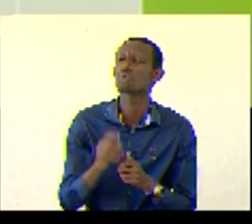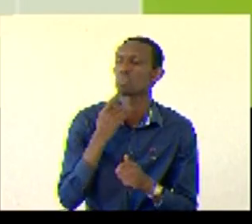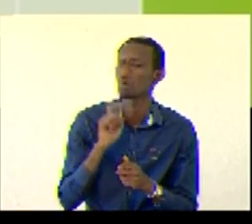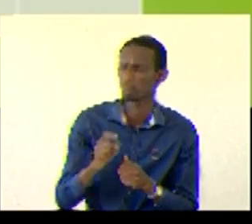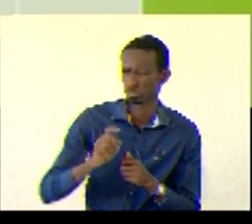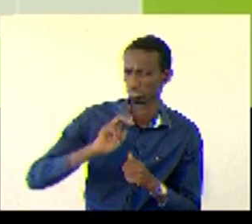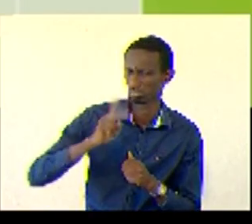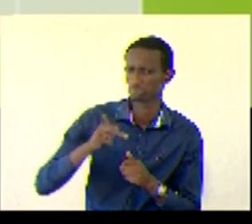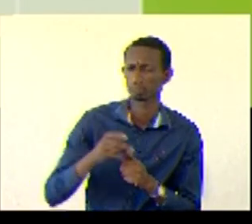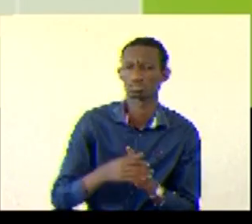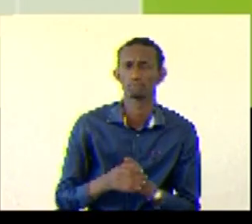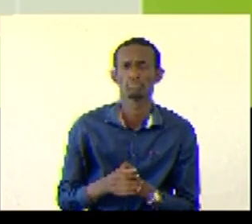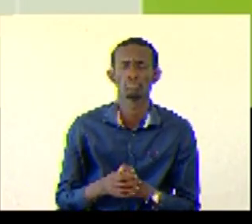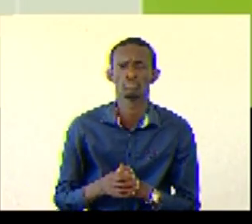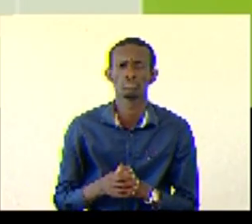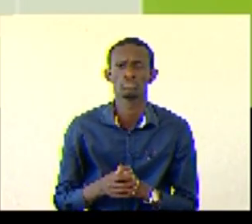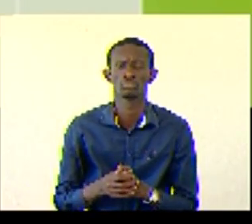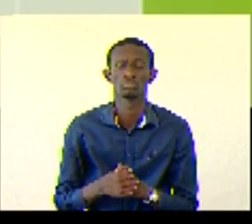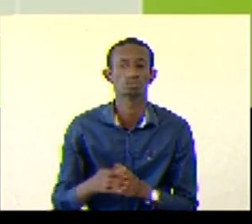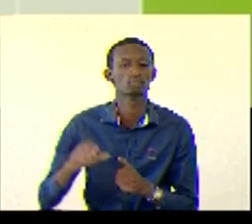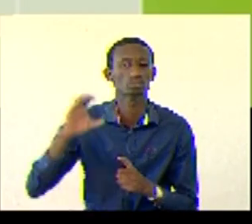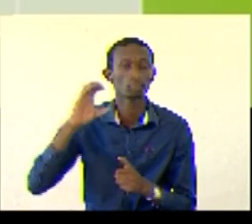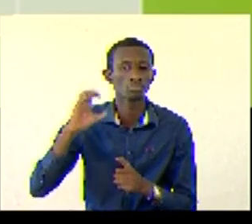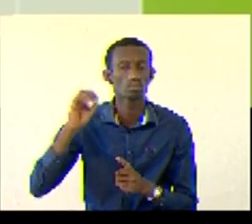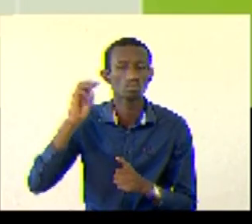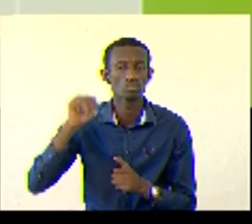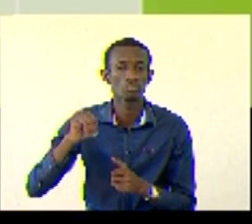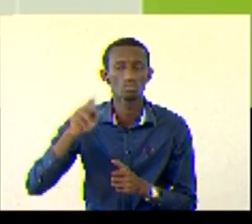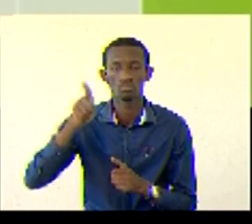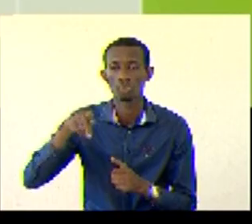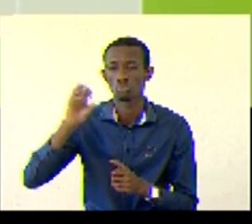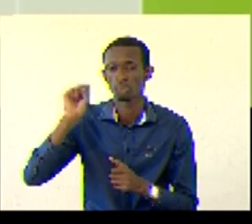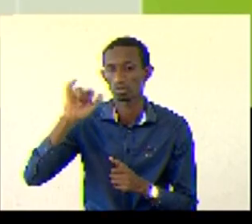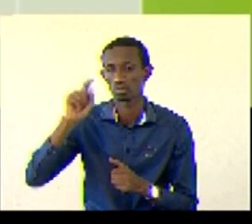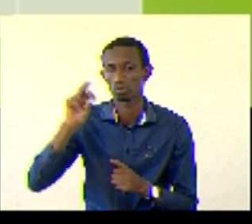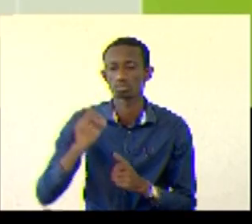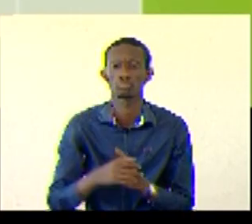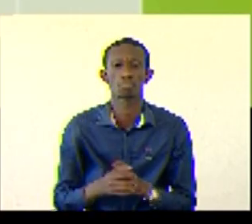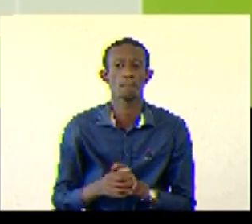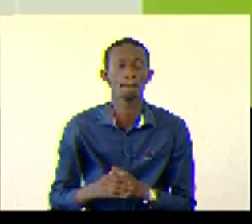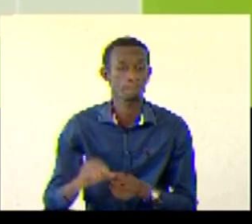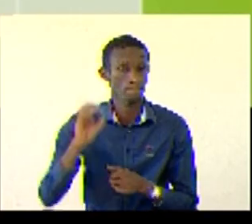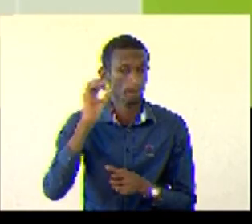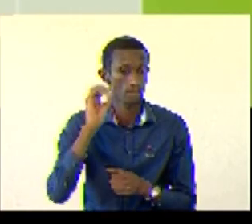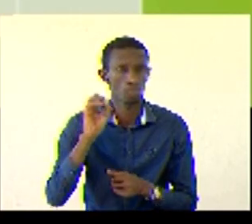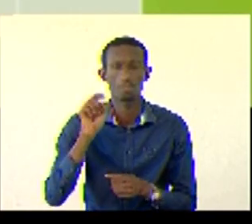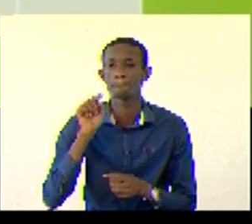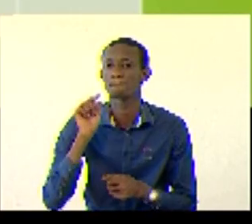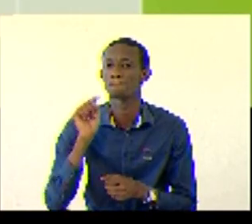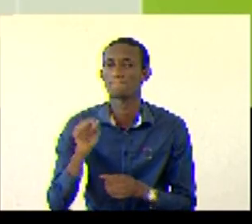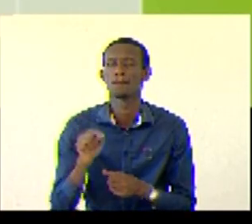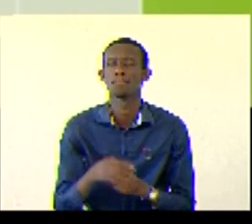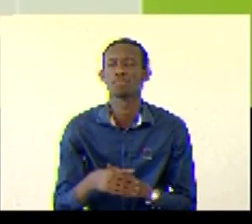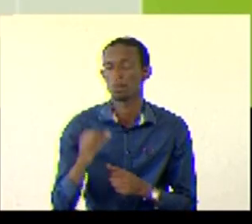that are used. Decomposition of hydrogen peroxide. 0.5 grams of oxide was added